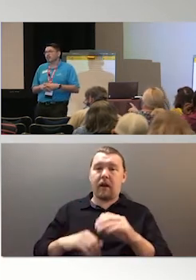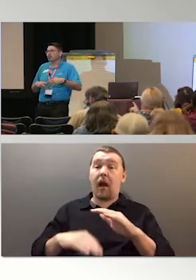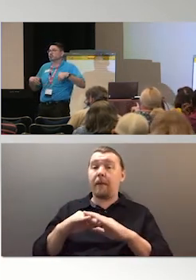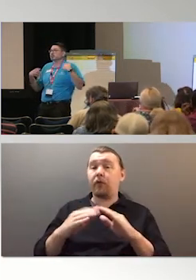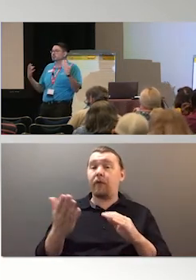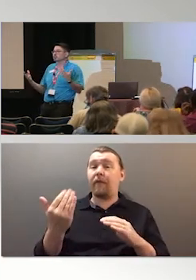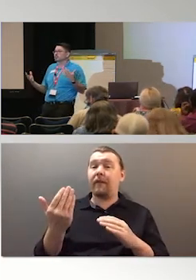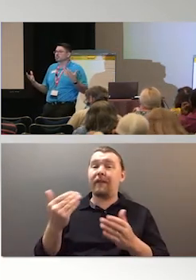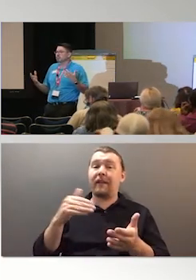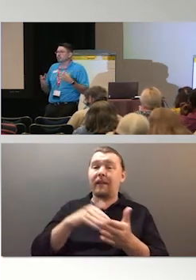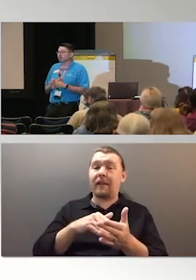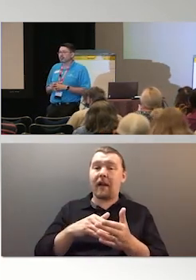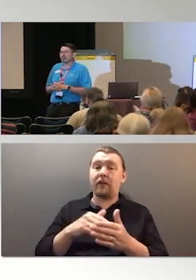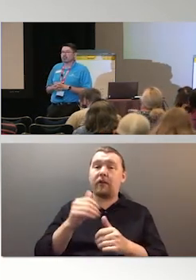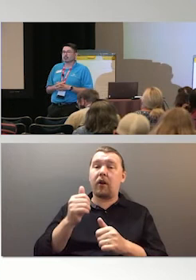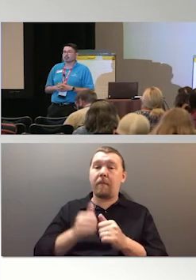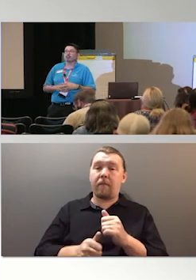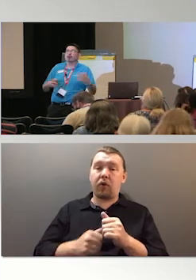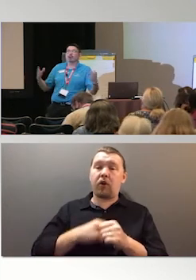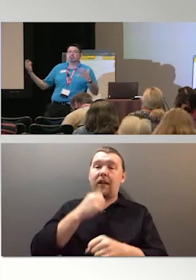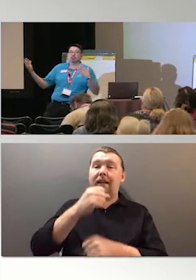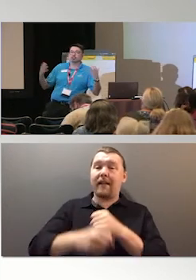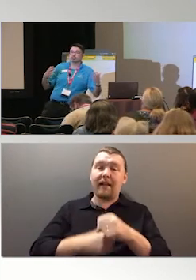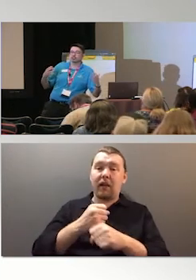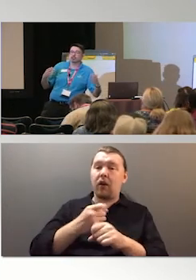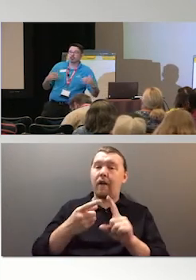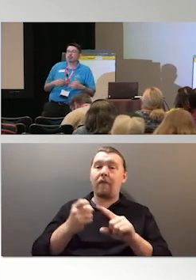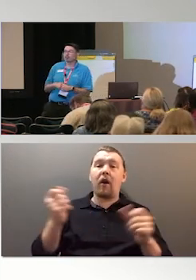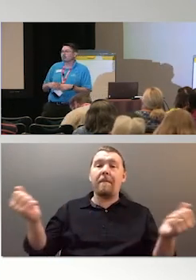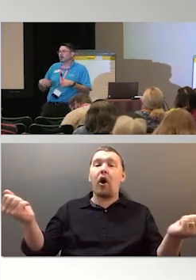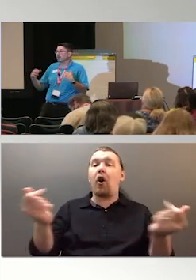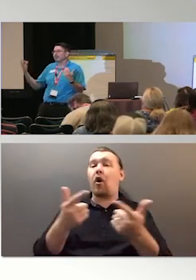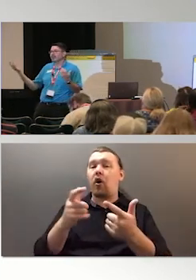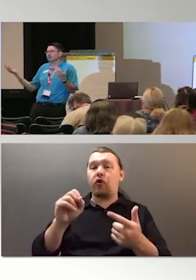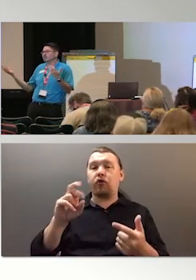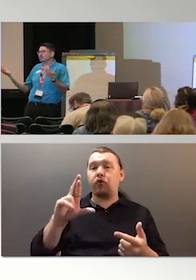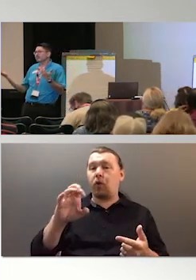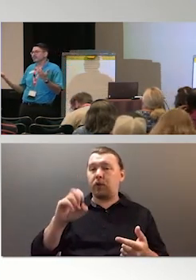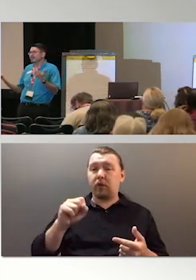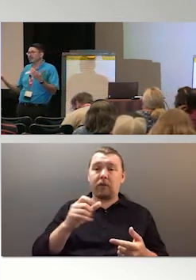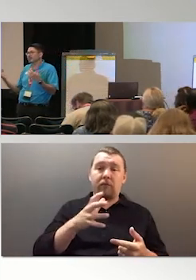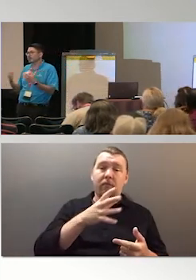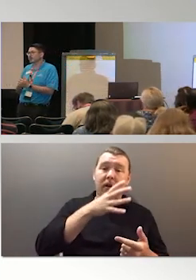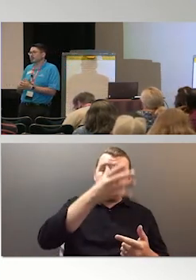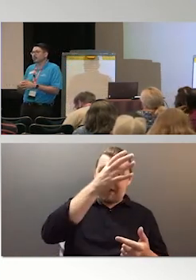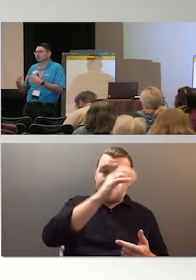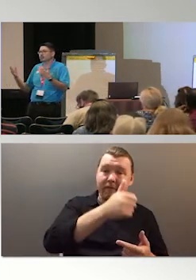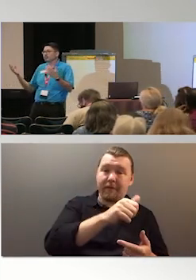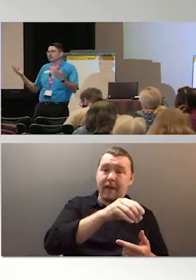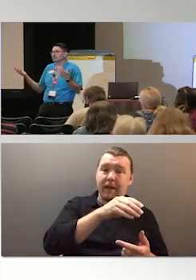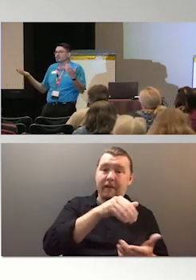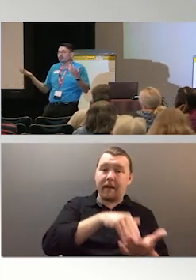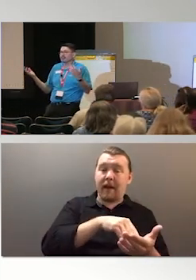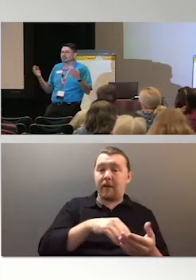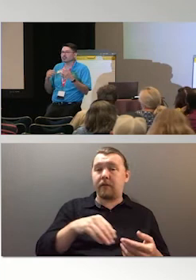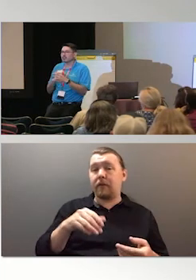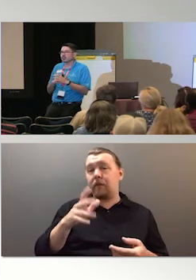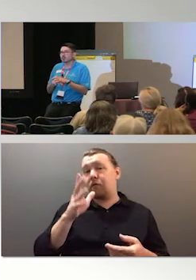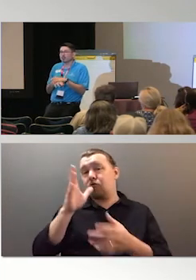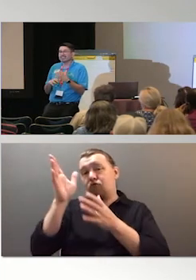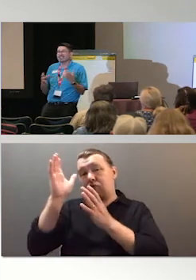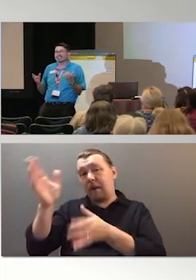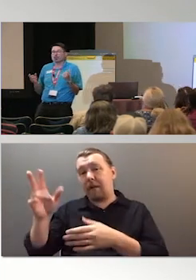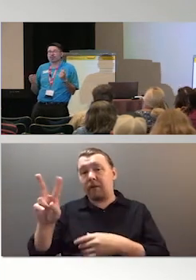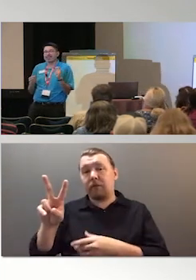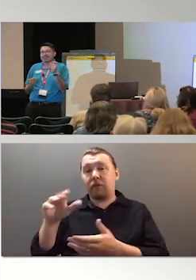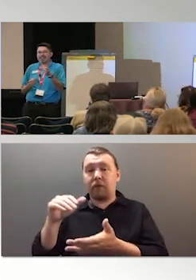in contributions per calendar year from all sources. So mom and dad chip in $10,000, grandparents put in $2,000. The